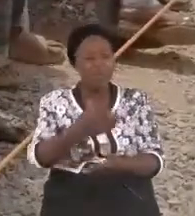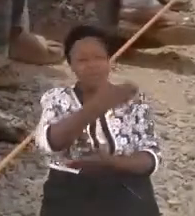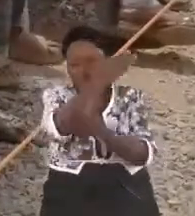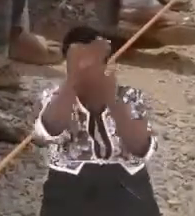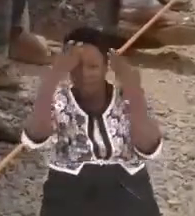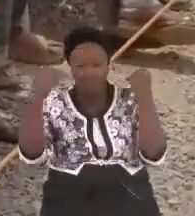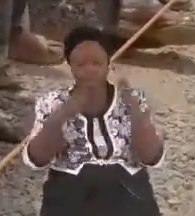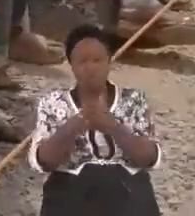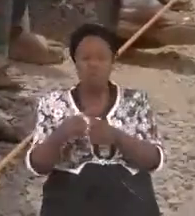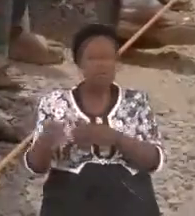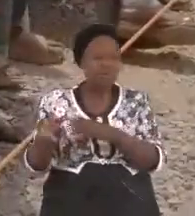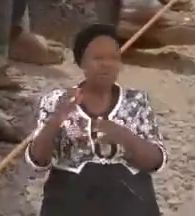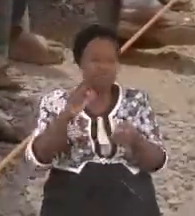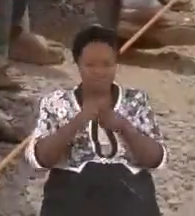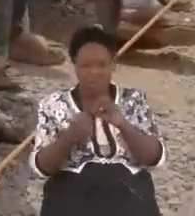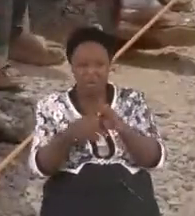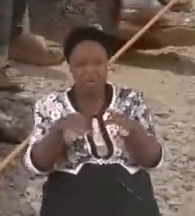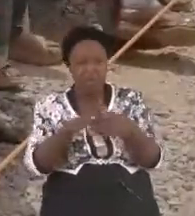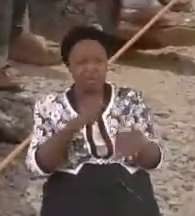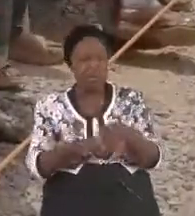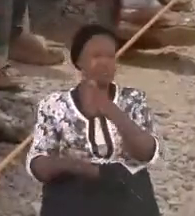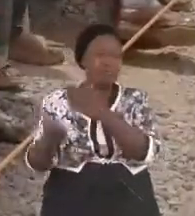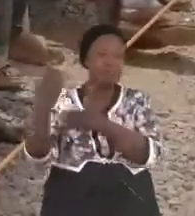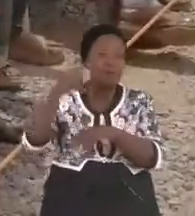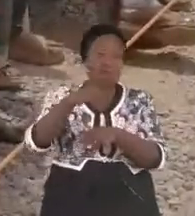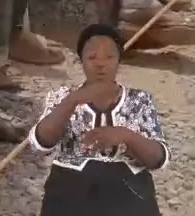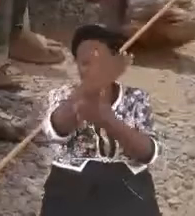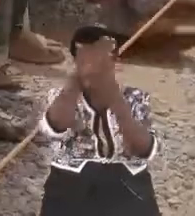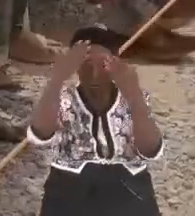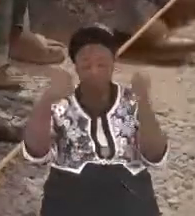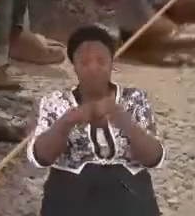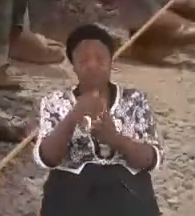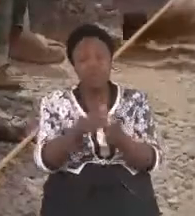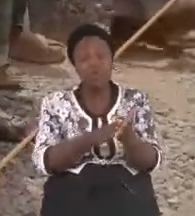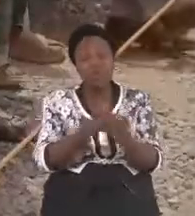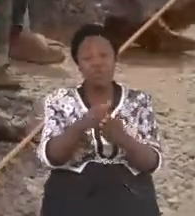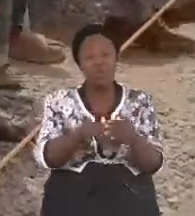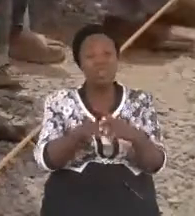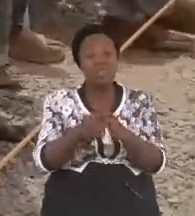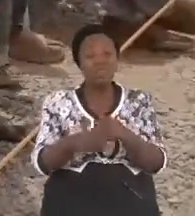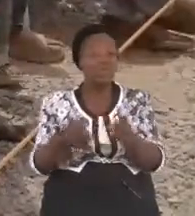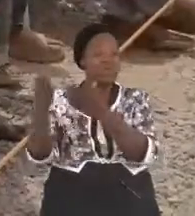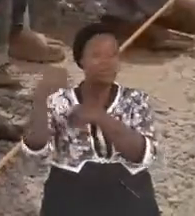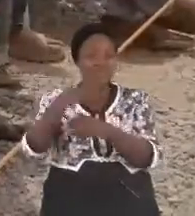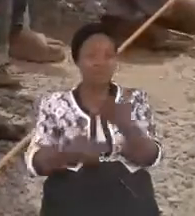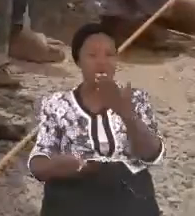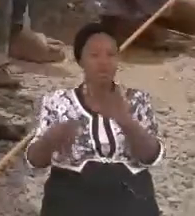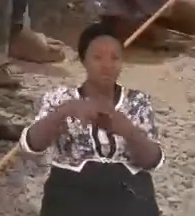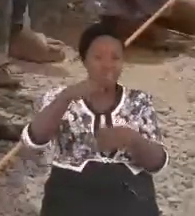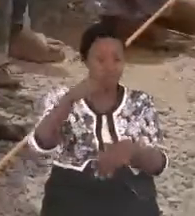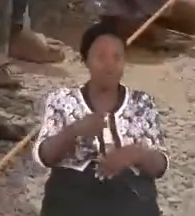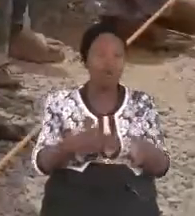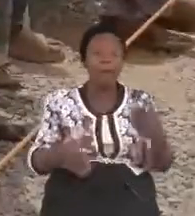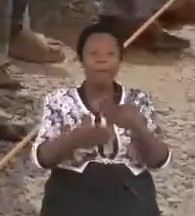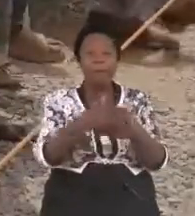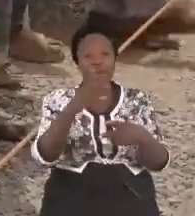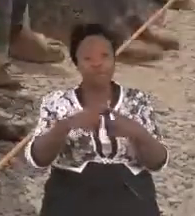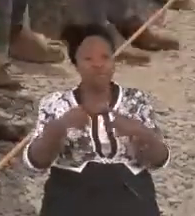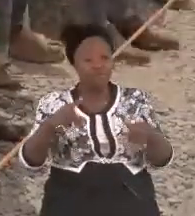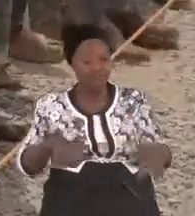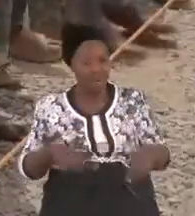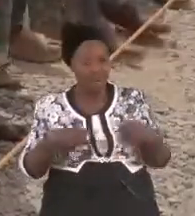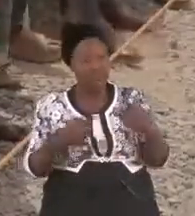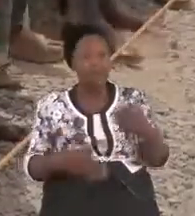He will forget all your weakness of the past. He will restore you back to life, back